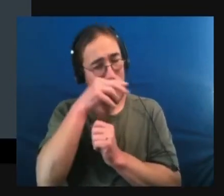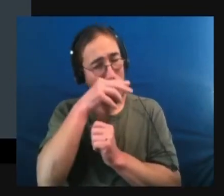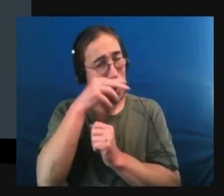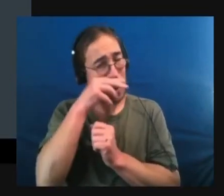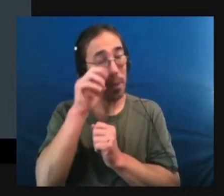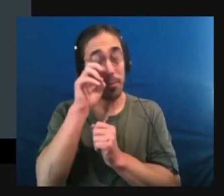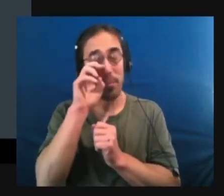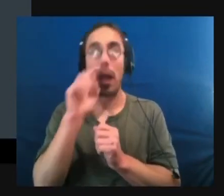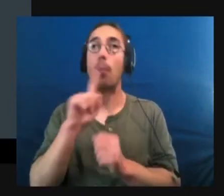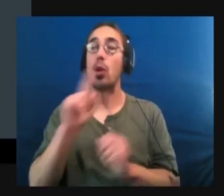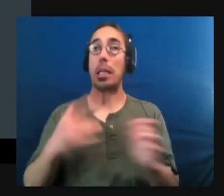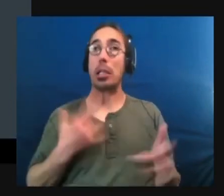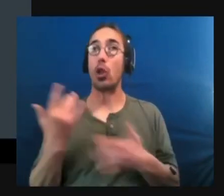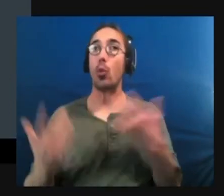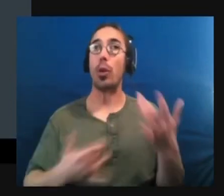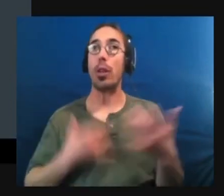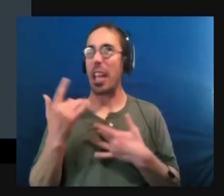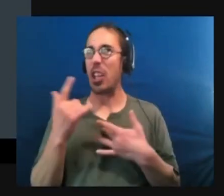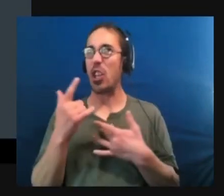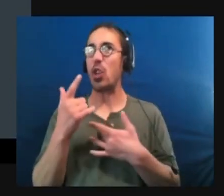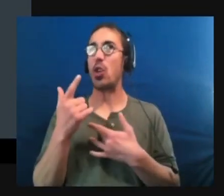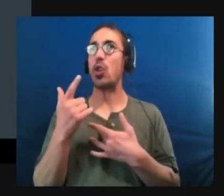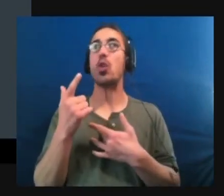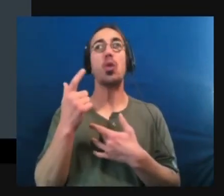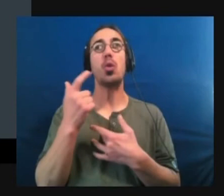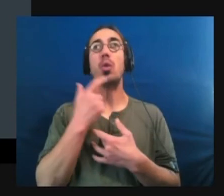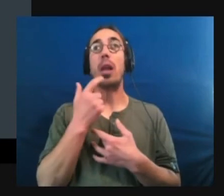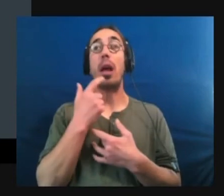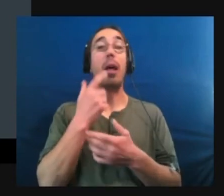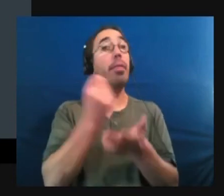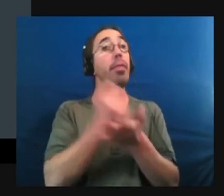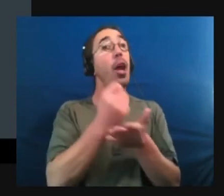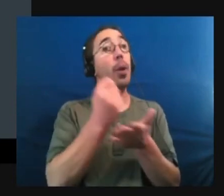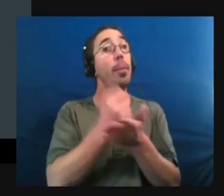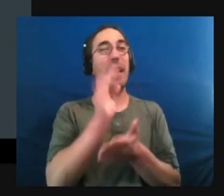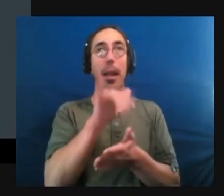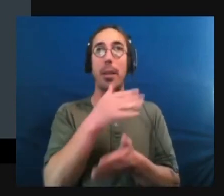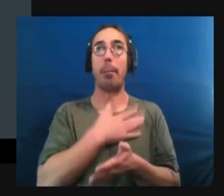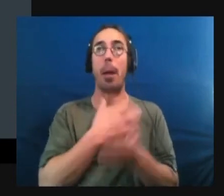thrilled that you noted having therapy as a support,